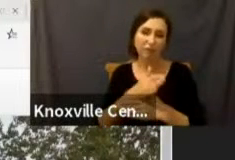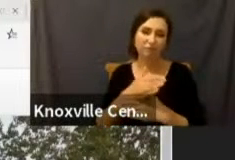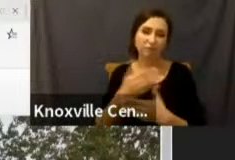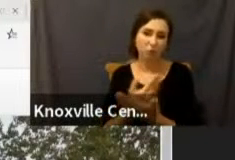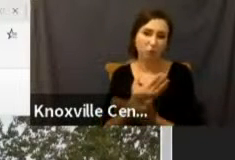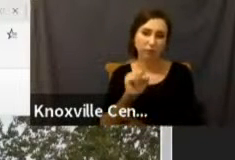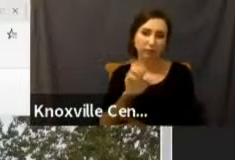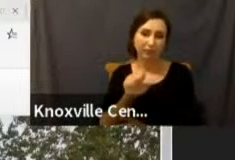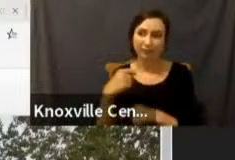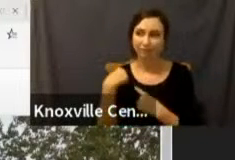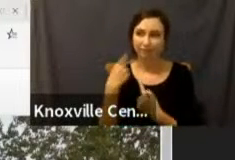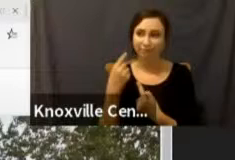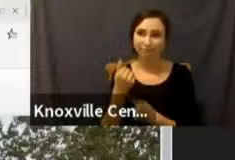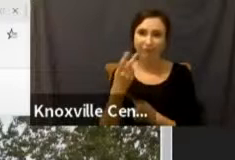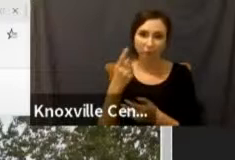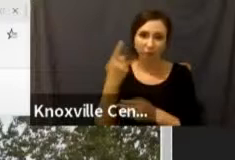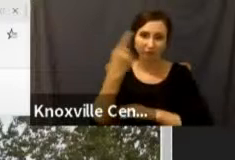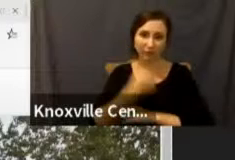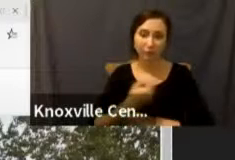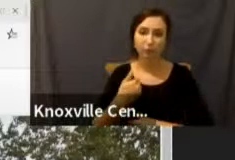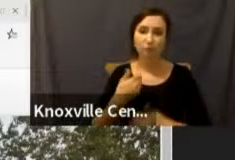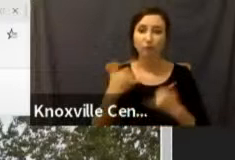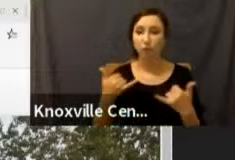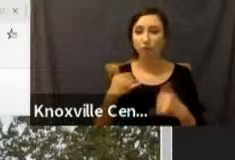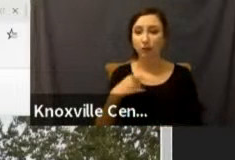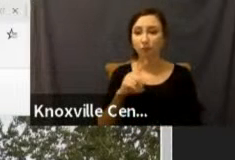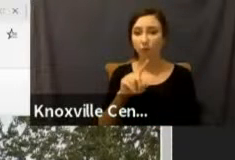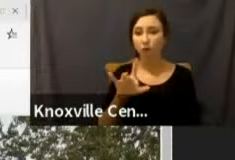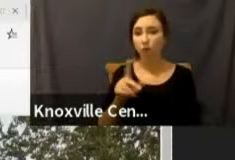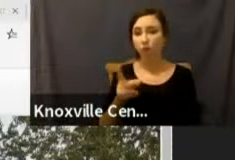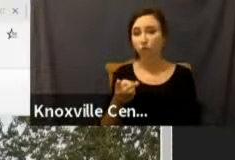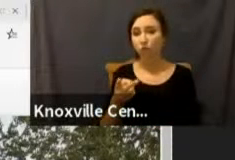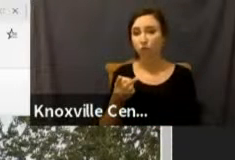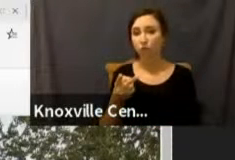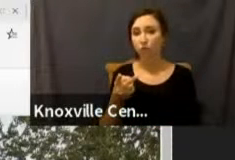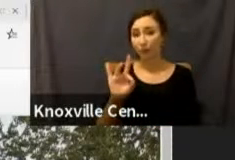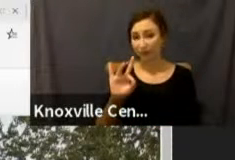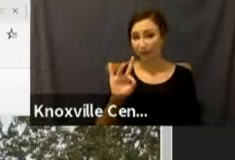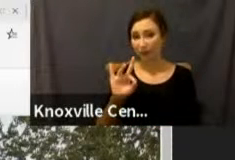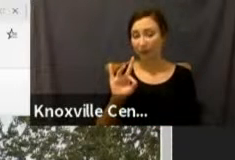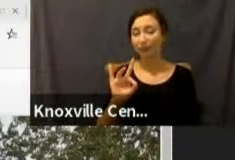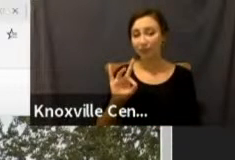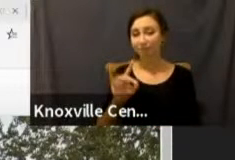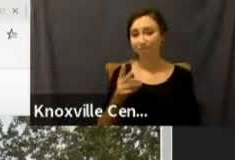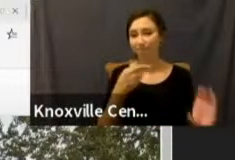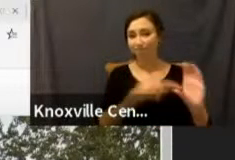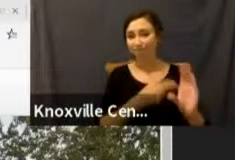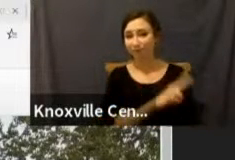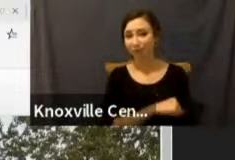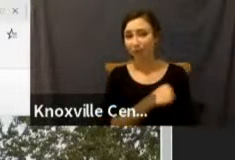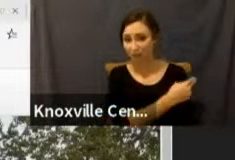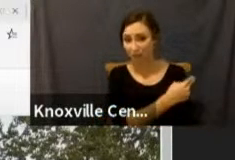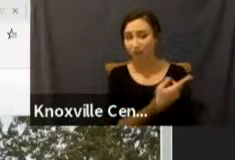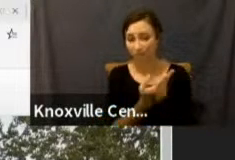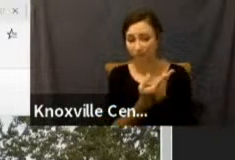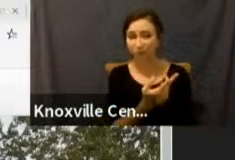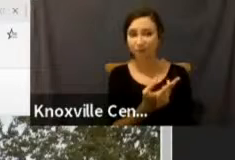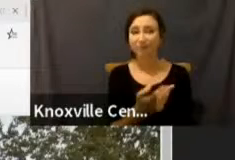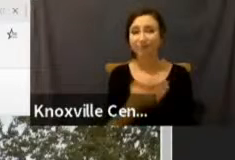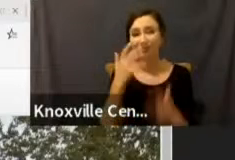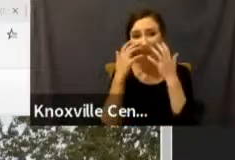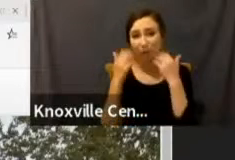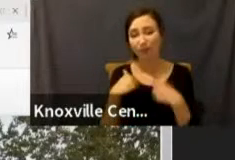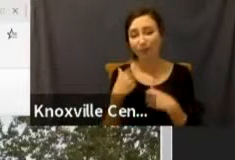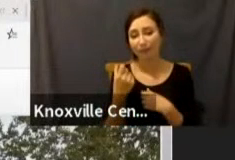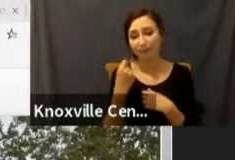We currently have 128 Knox County residents in the hospital, And sadly, we actually have 11